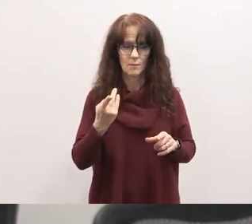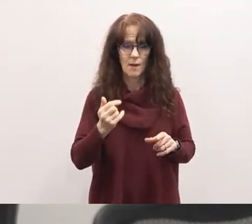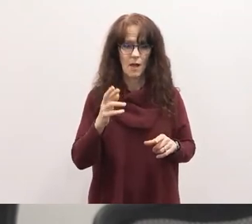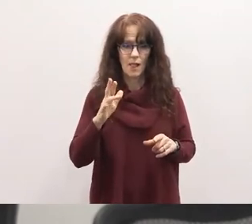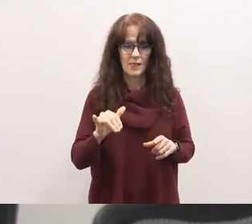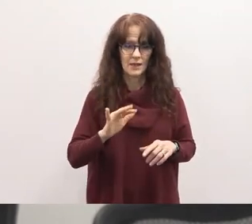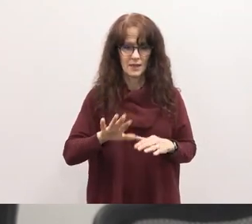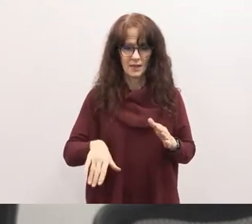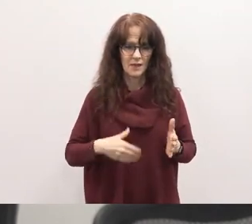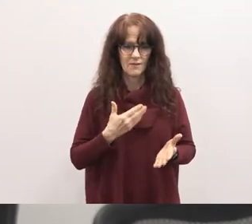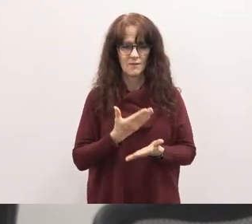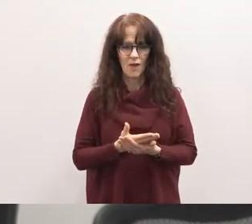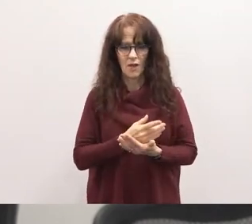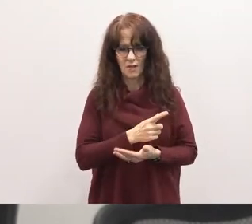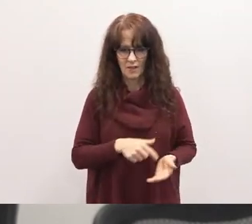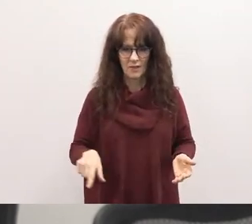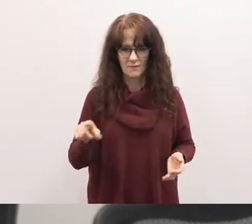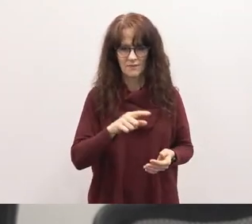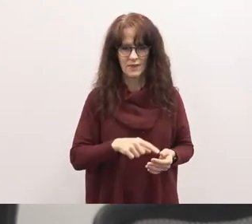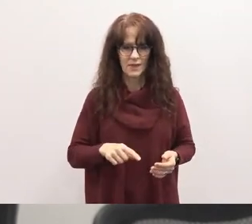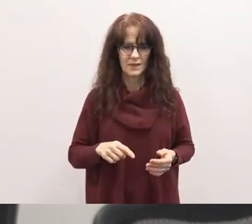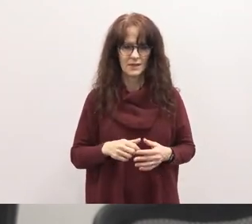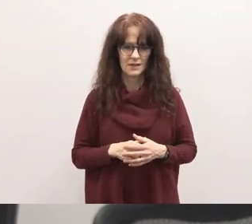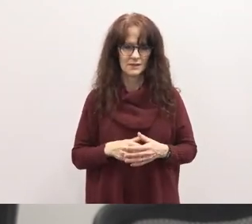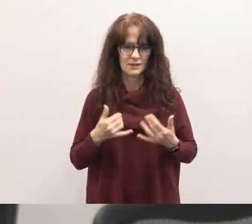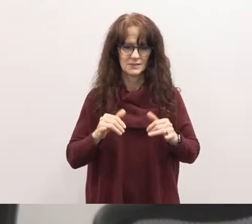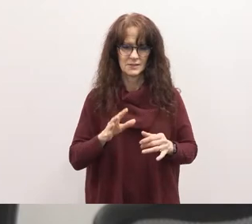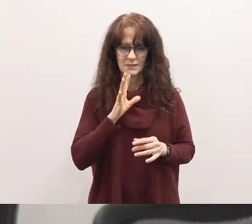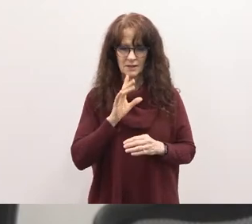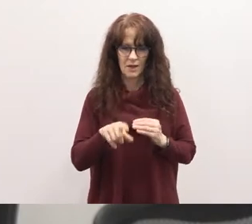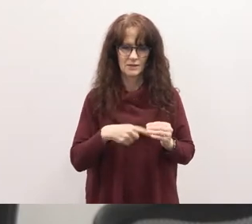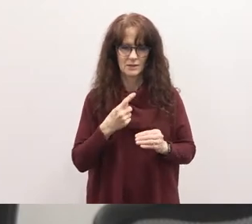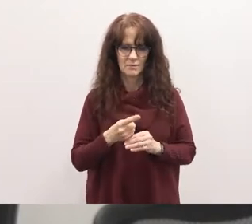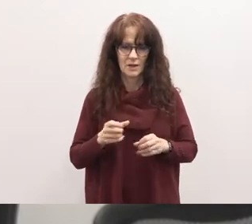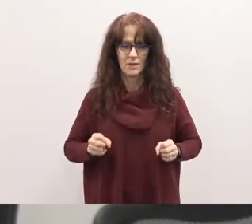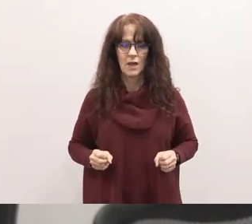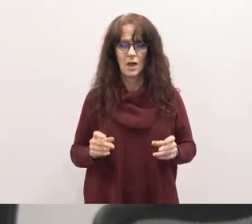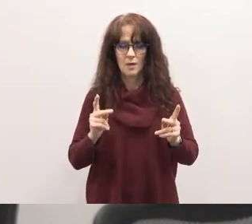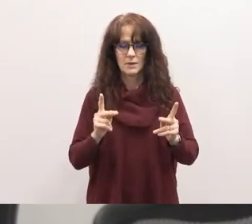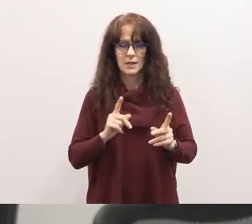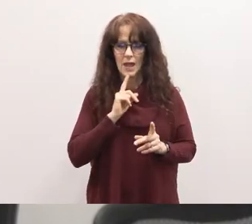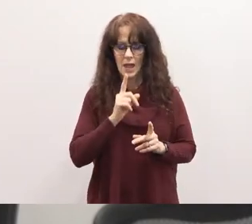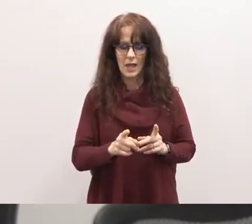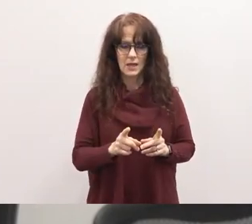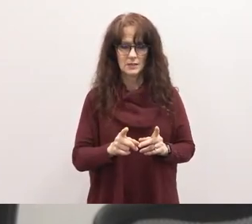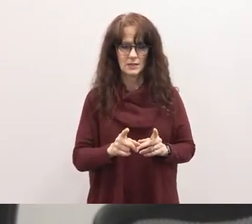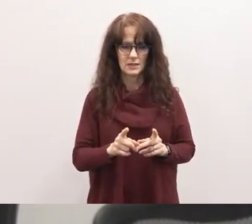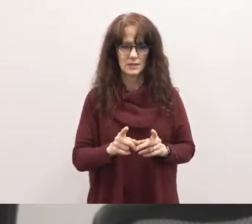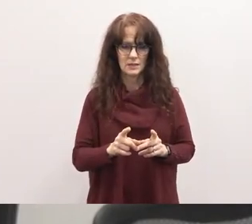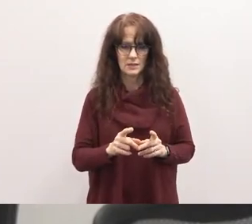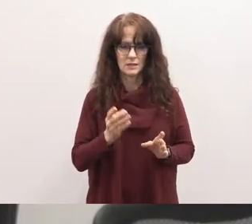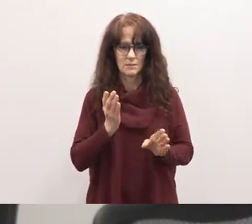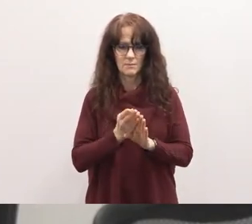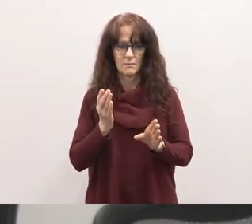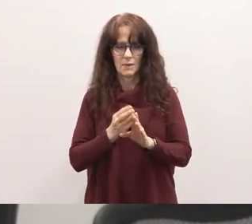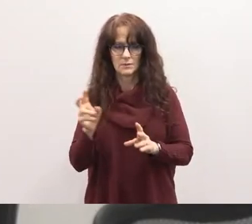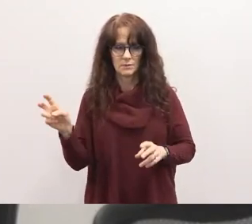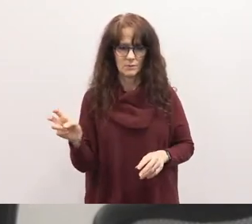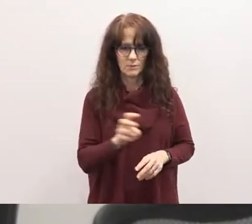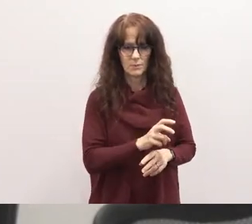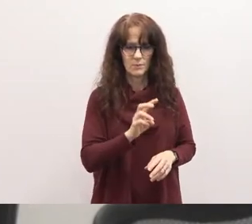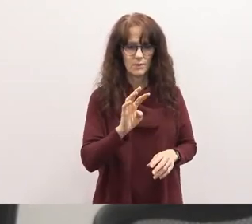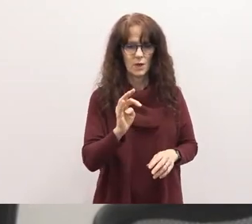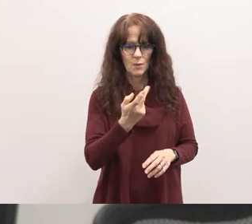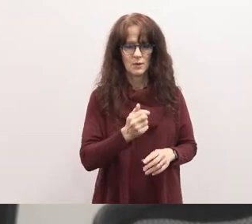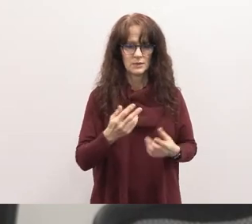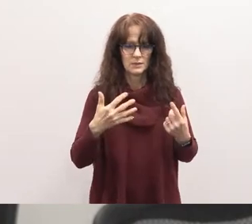out of all of that. And so that's still talked about. But the opportunity to actually be bused to Wilson, to help